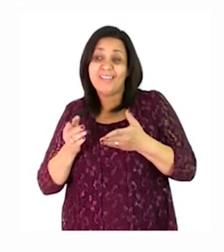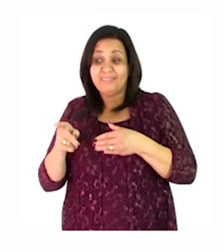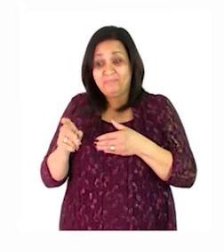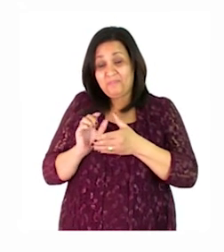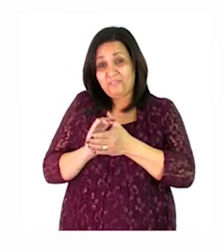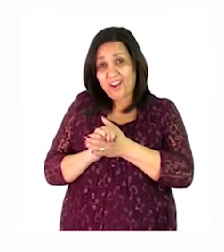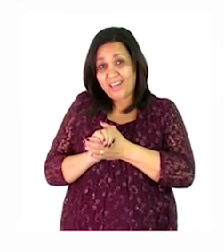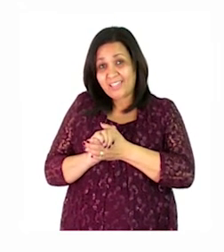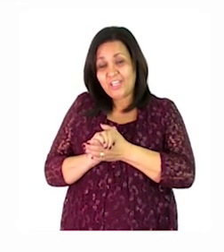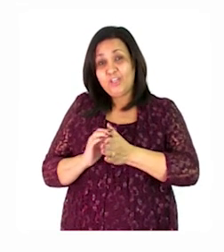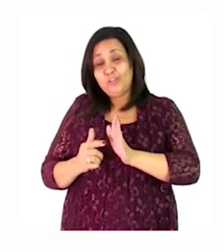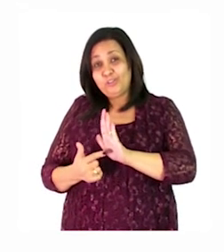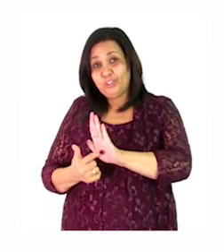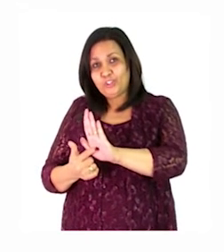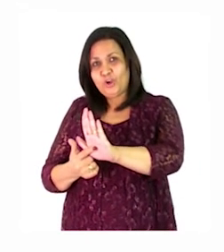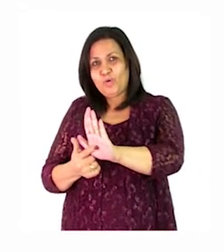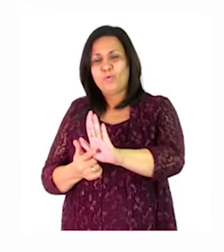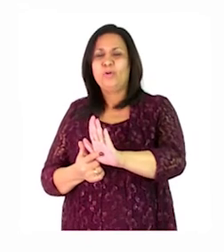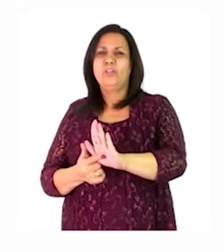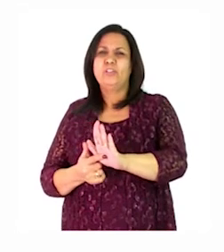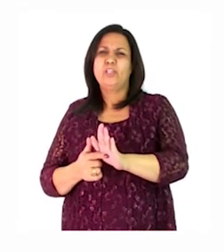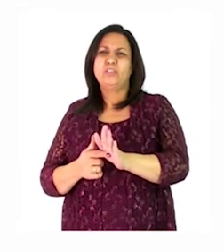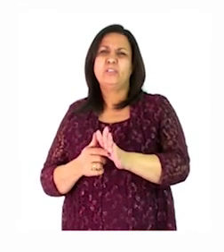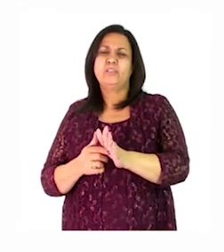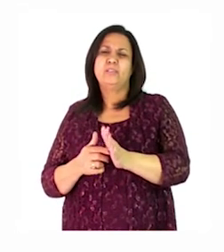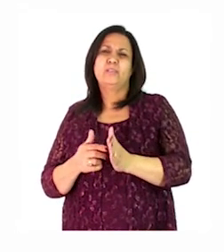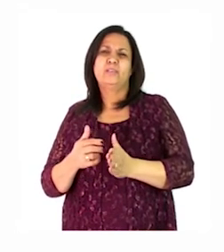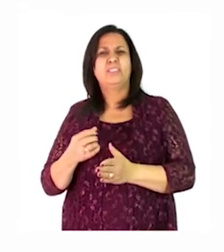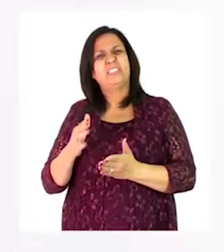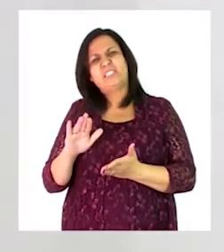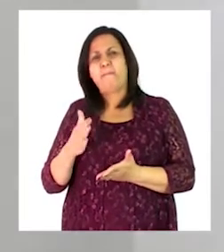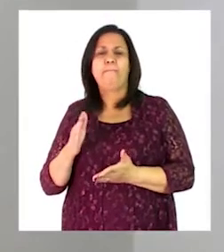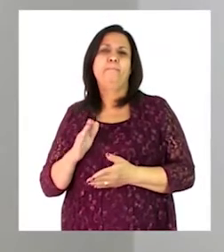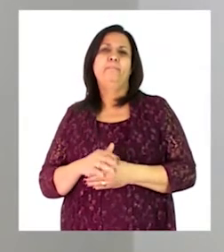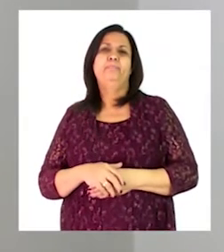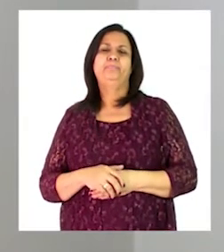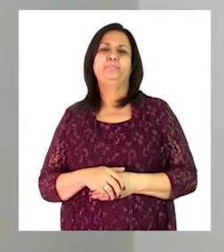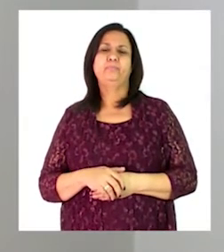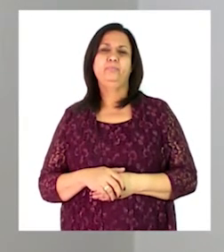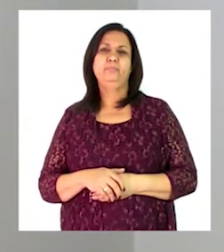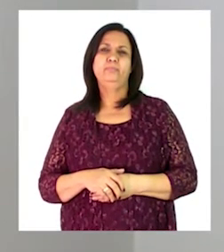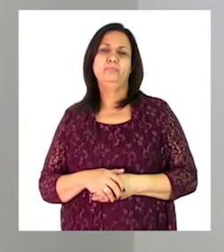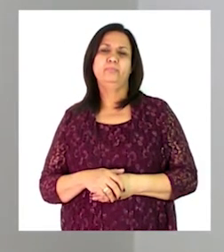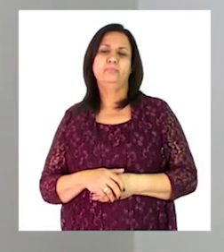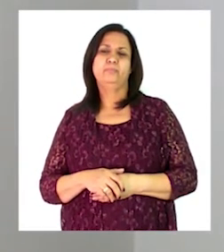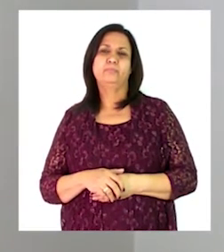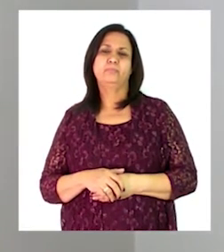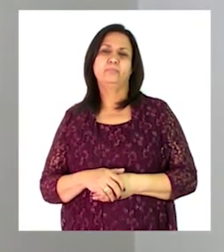to demonstrate just a few of the letters that I have on the chalkboard.